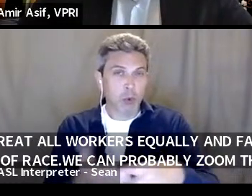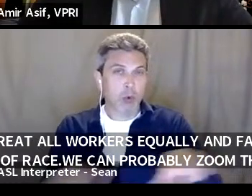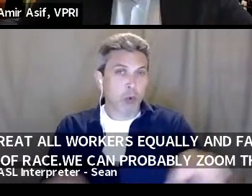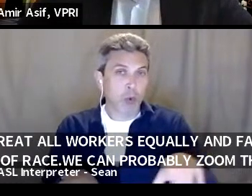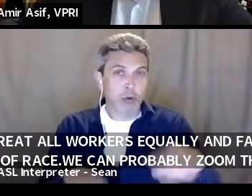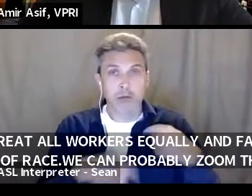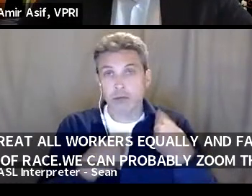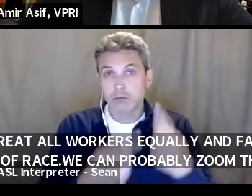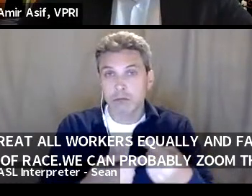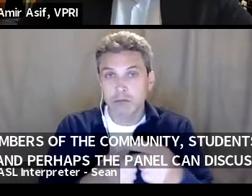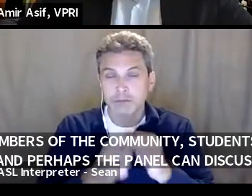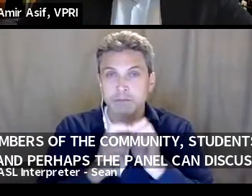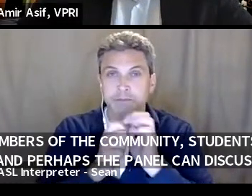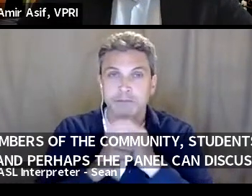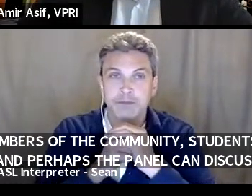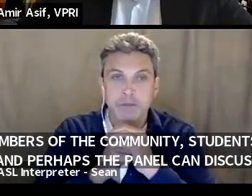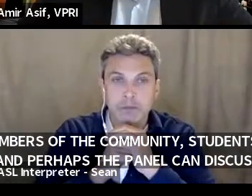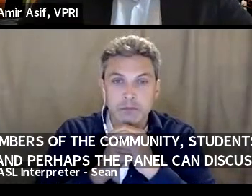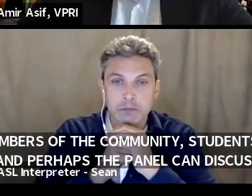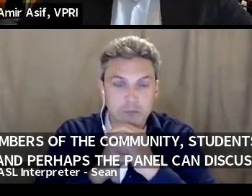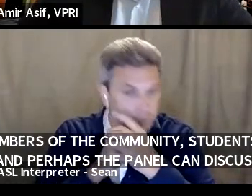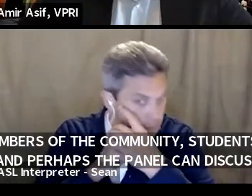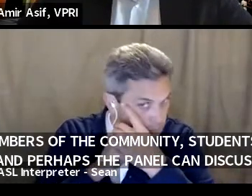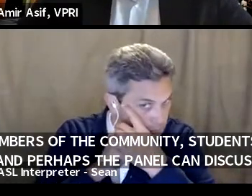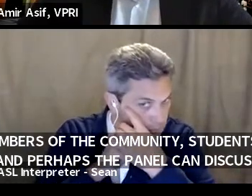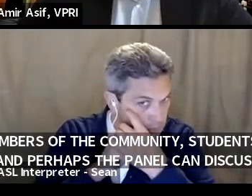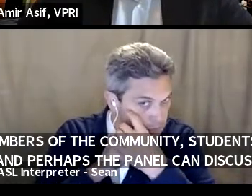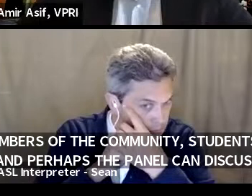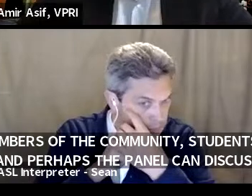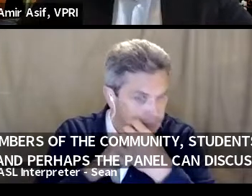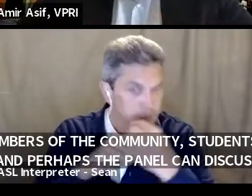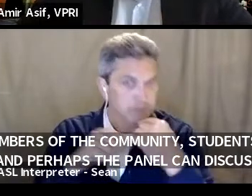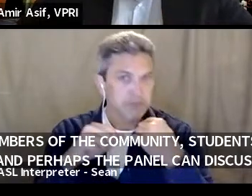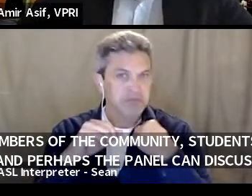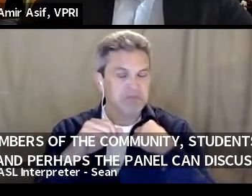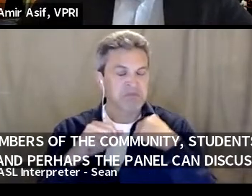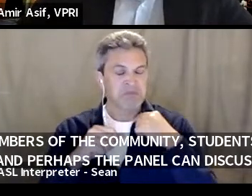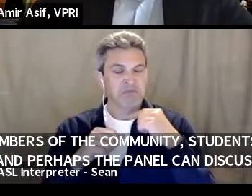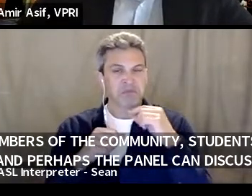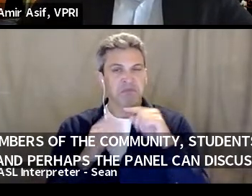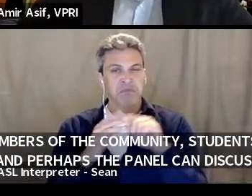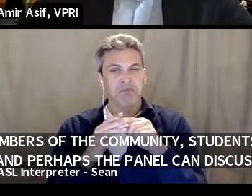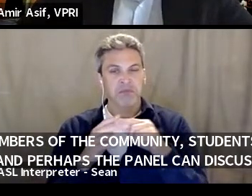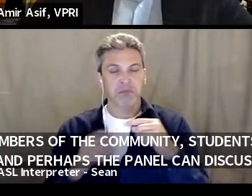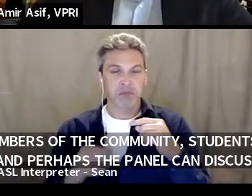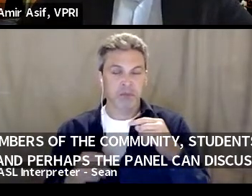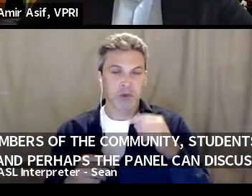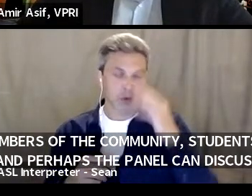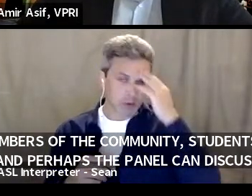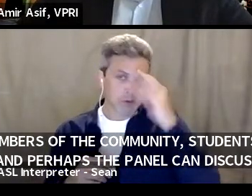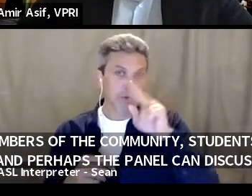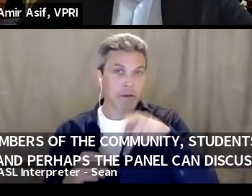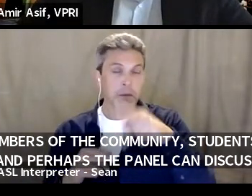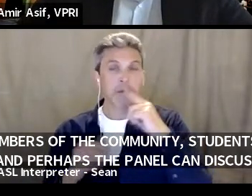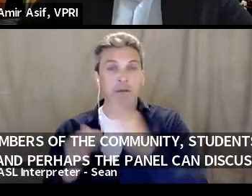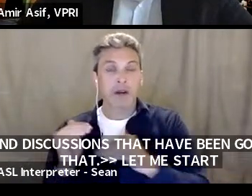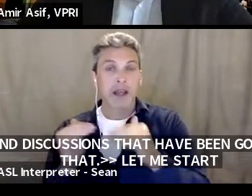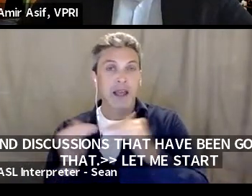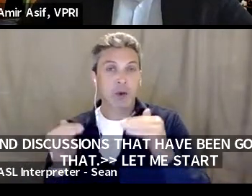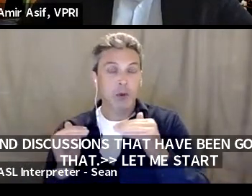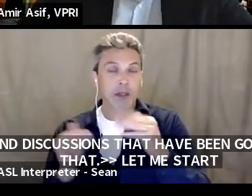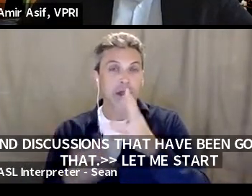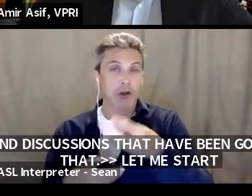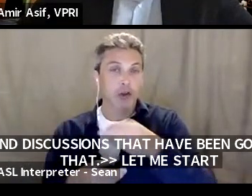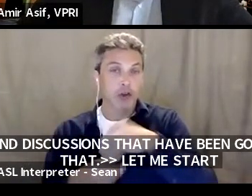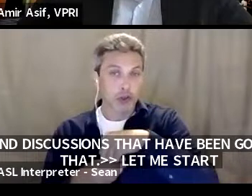that. Let me start a little bit. Unfortunately, our Vice President of Equity, People and Culture was not able to make this